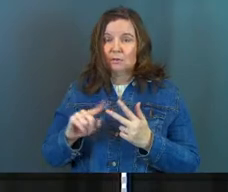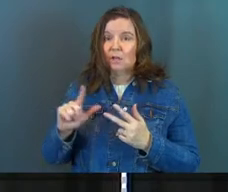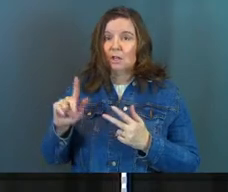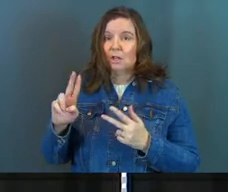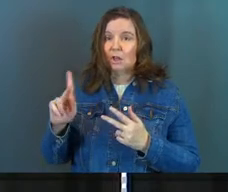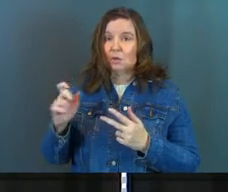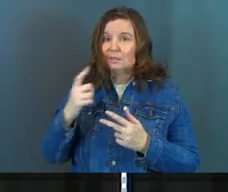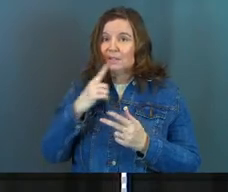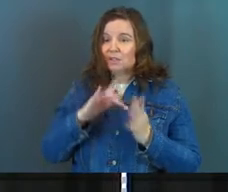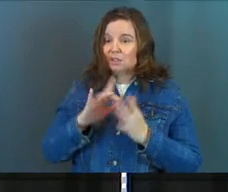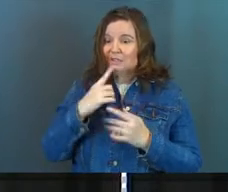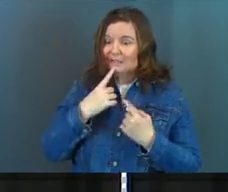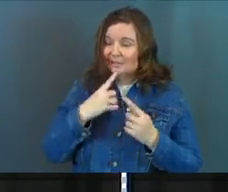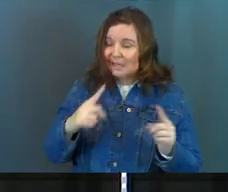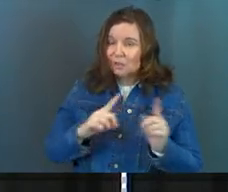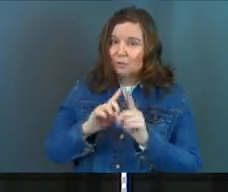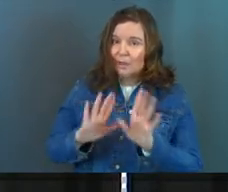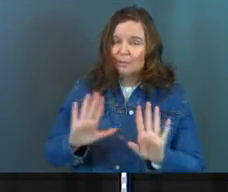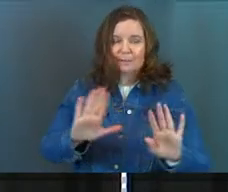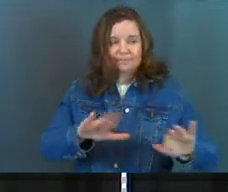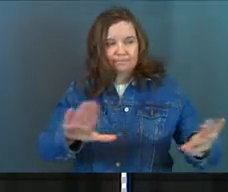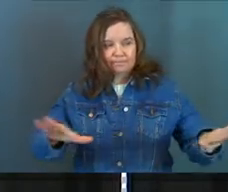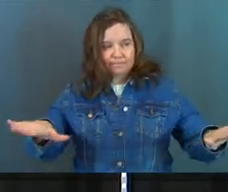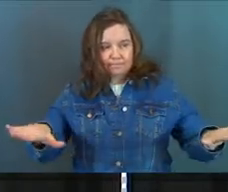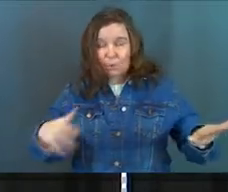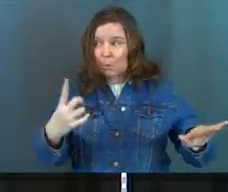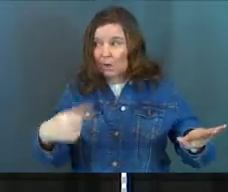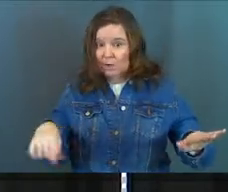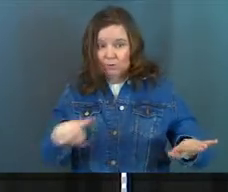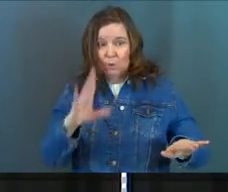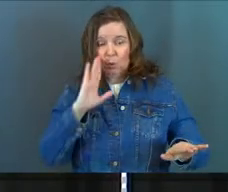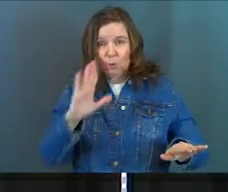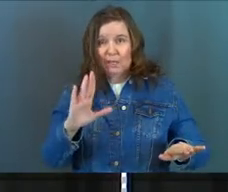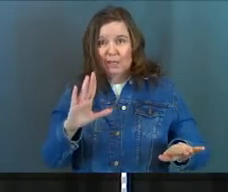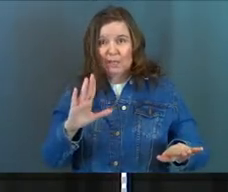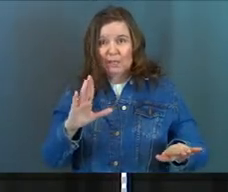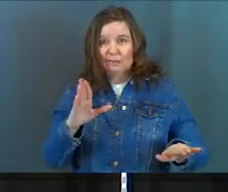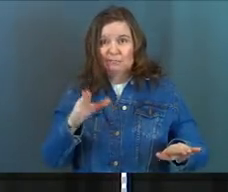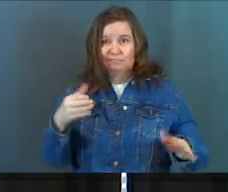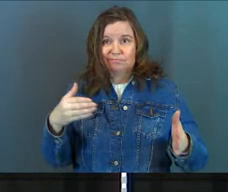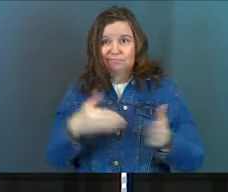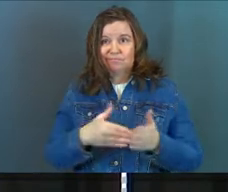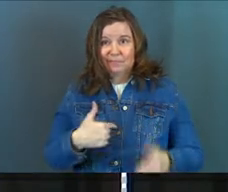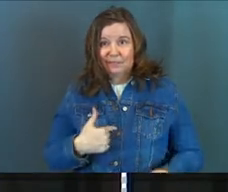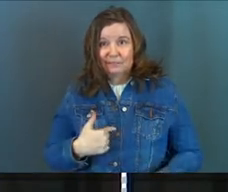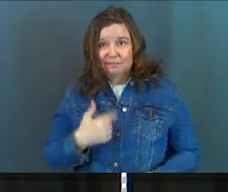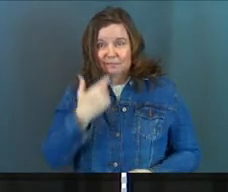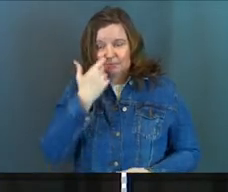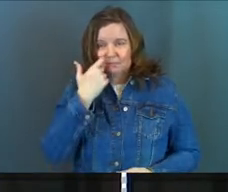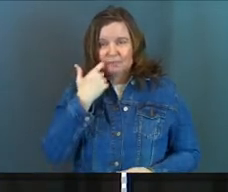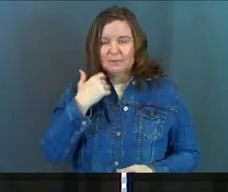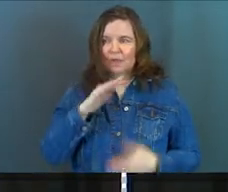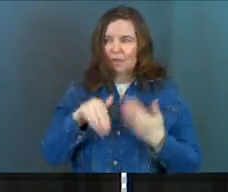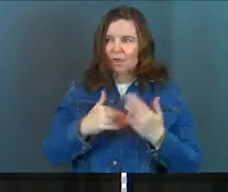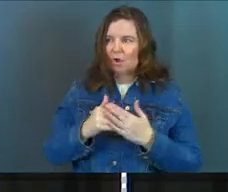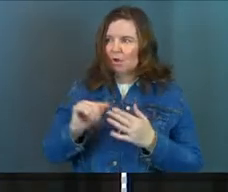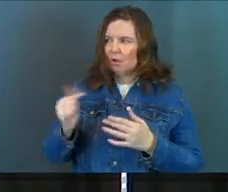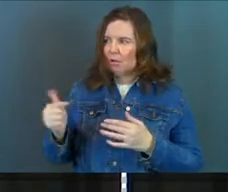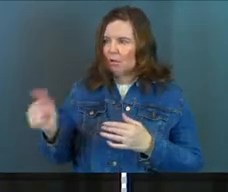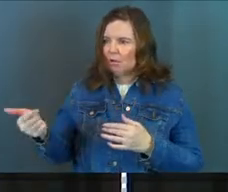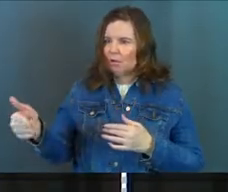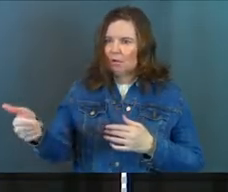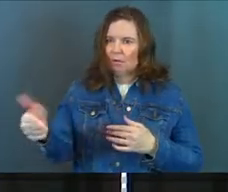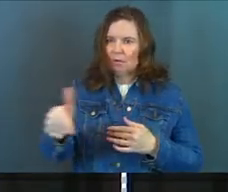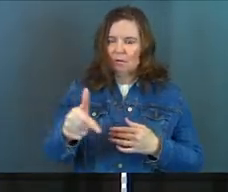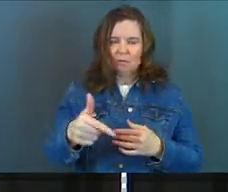describes it as Jesus says to the disciples, says, hey, listen, one of you is going to betray me. And they all go around the